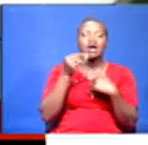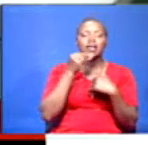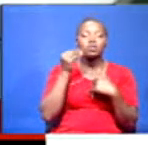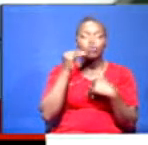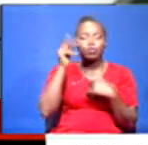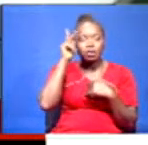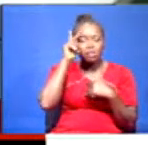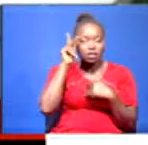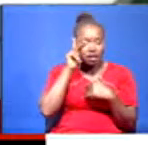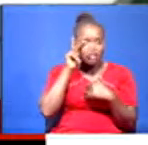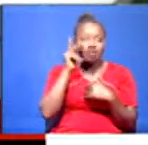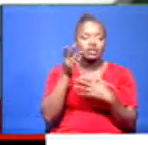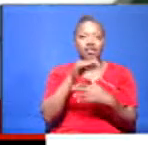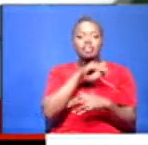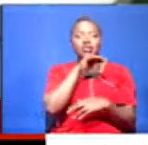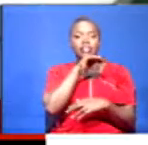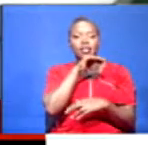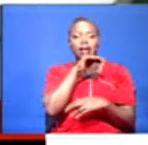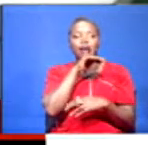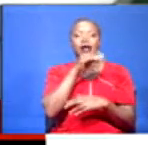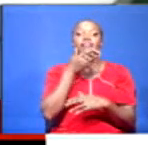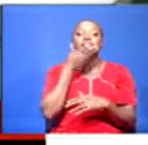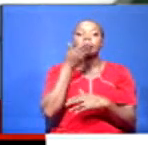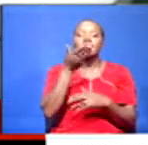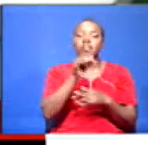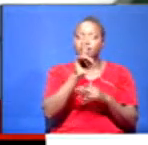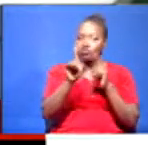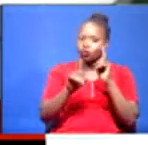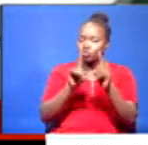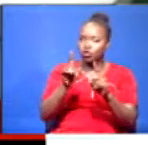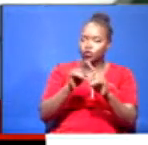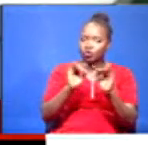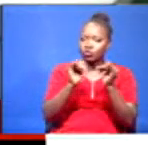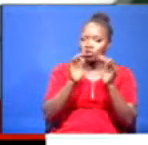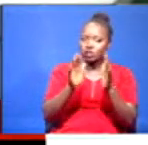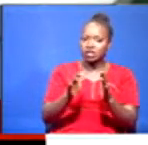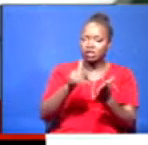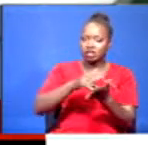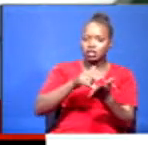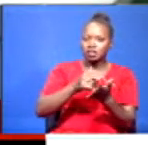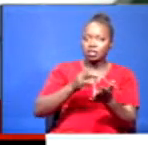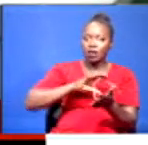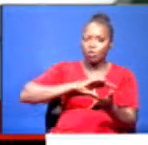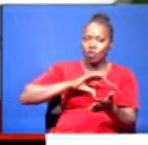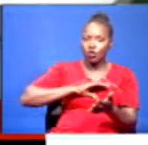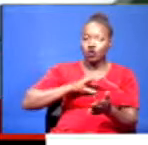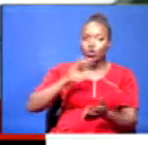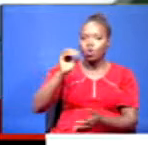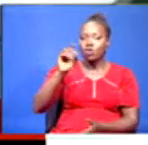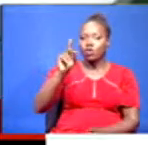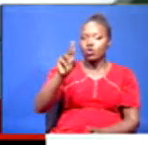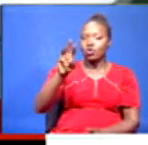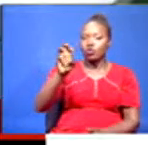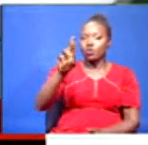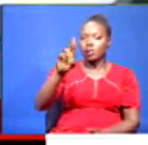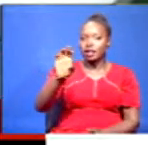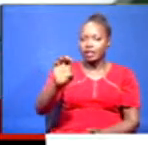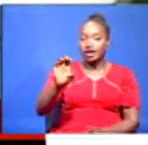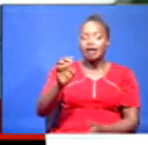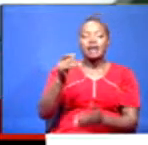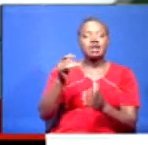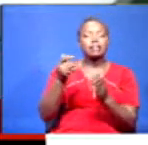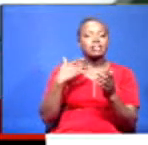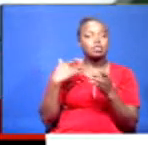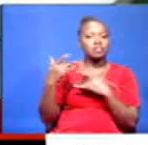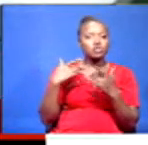The duo fielded questions from journalists, including our very own Nancy Okware, and the issues hinged around the